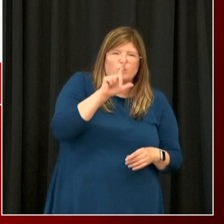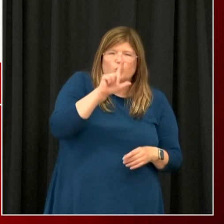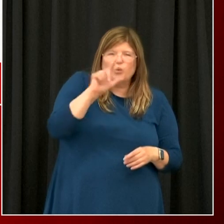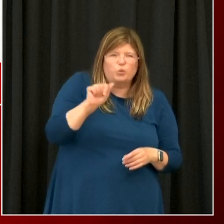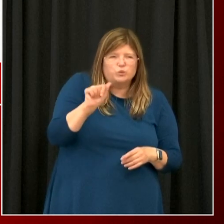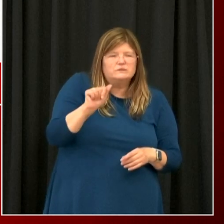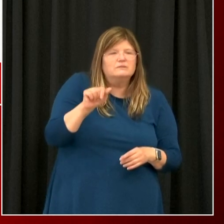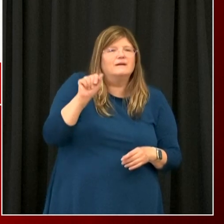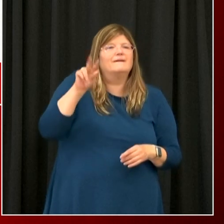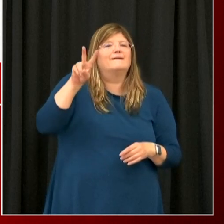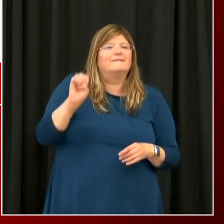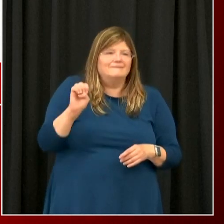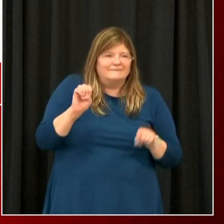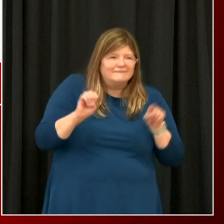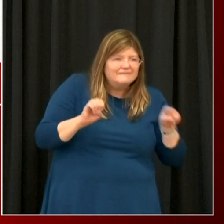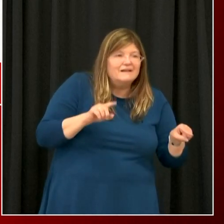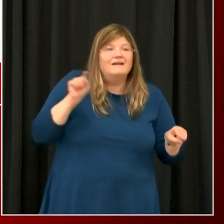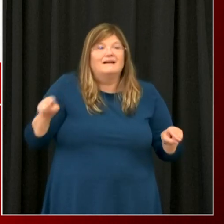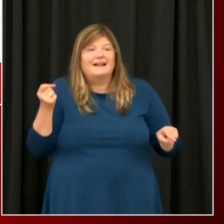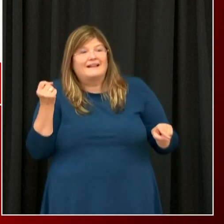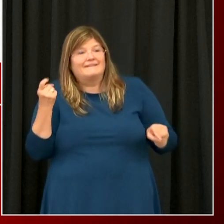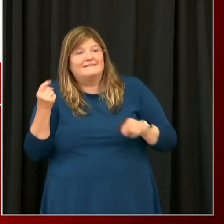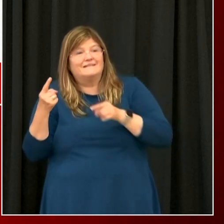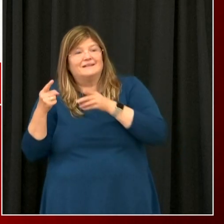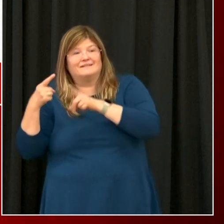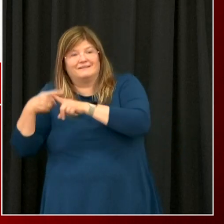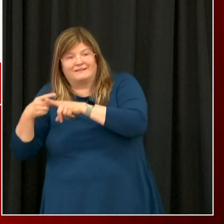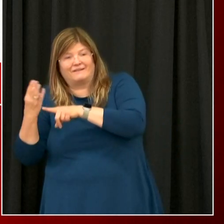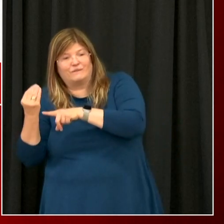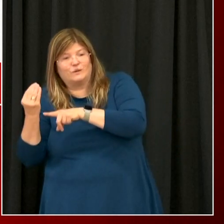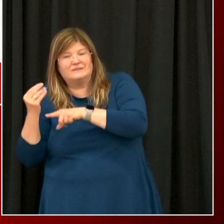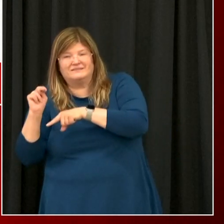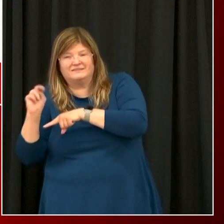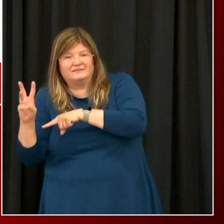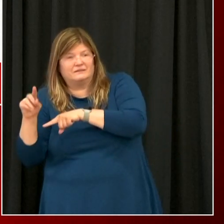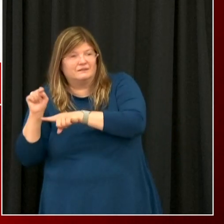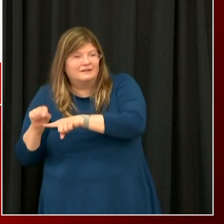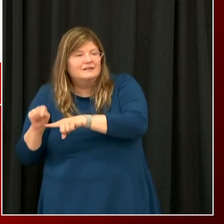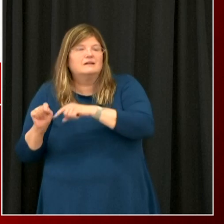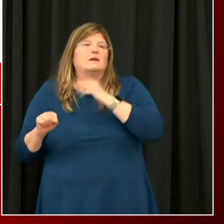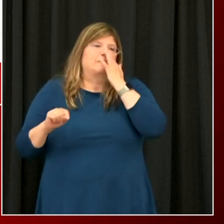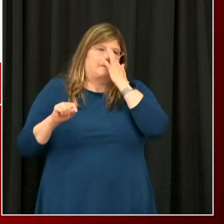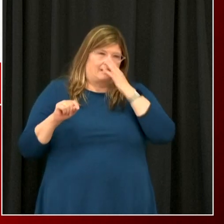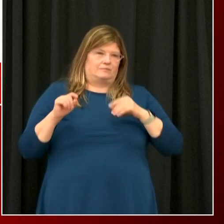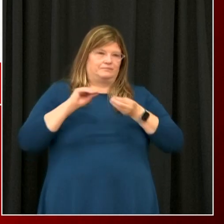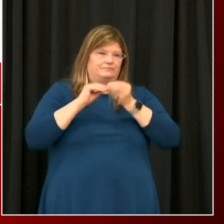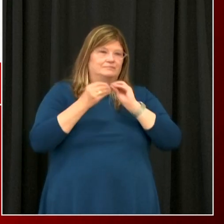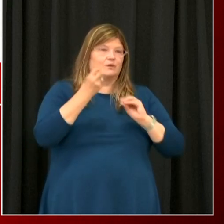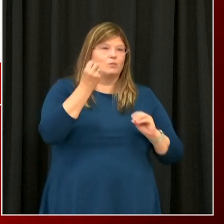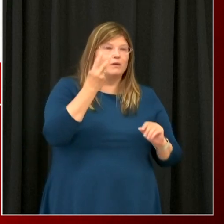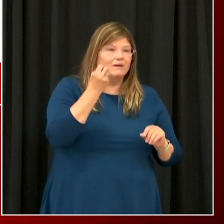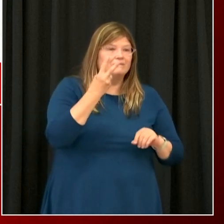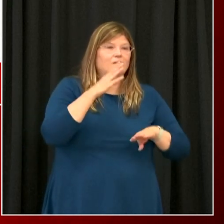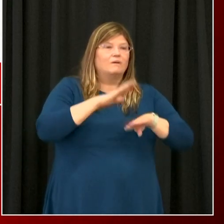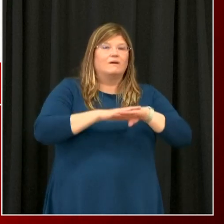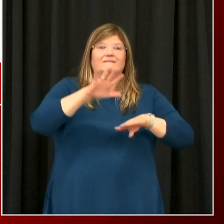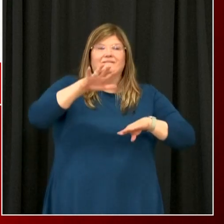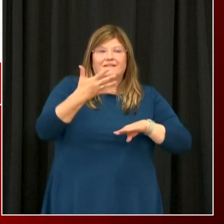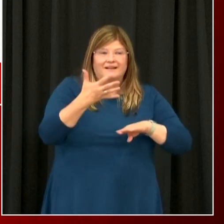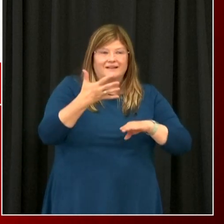at 3240 14th Street Northwest, Engine 12 at 2225 5th Street Northeast,